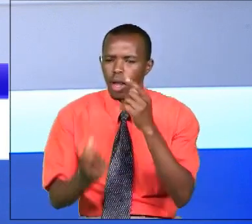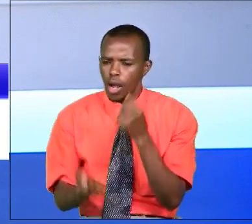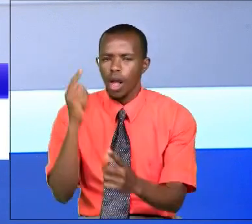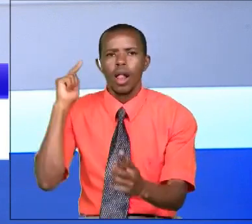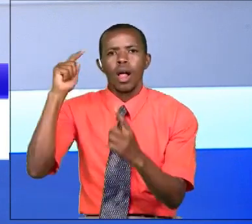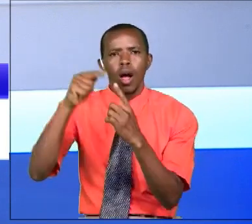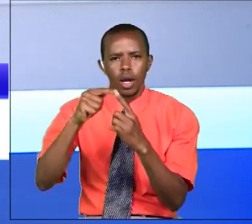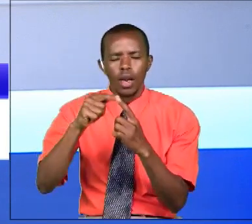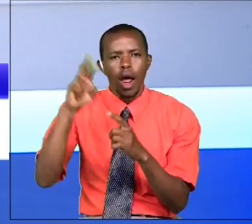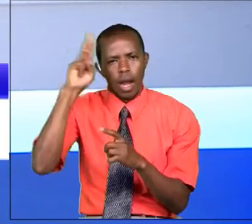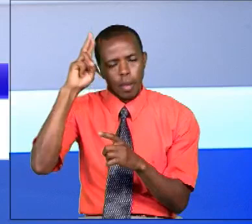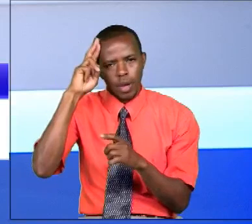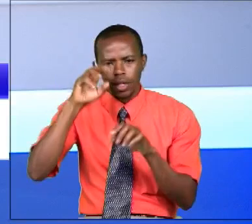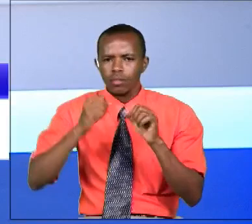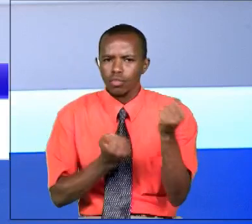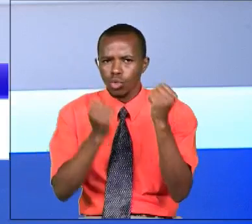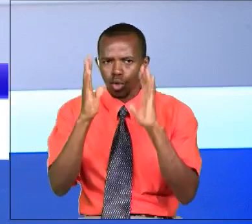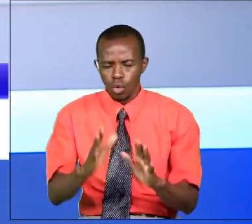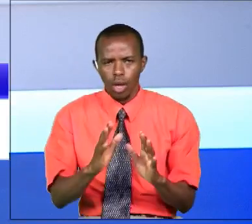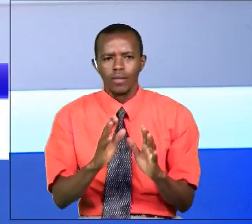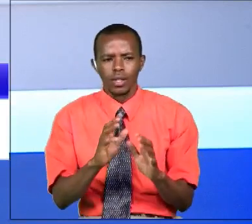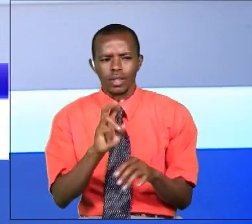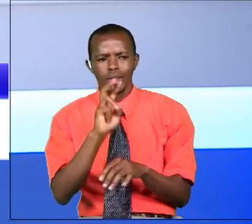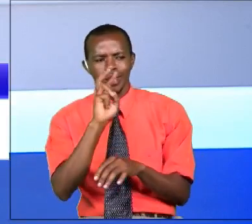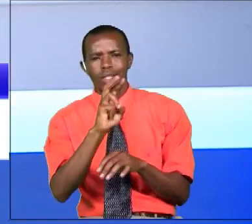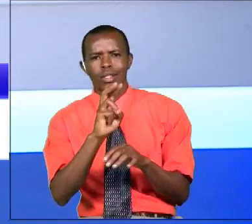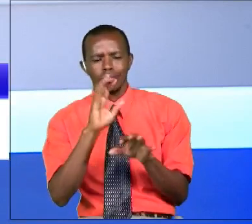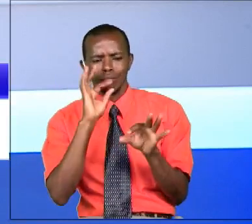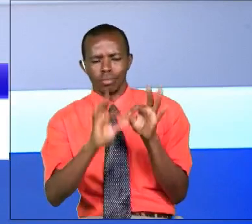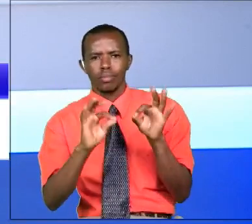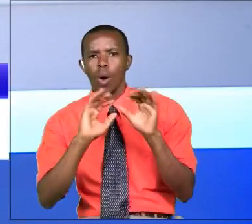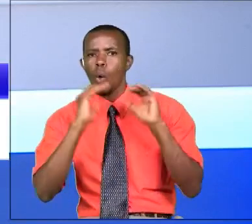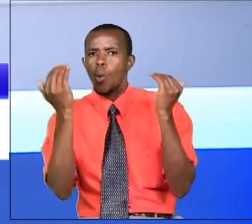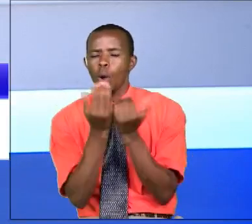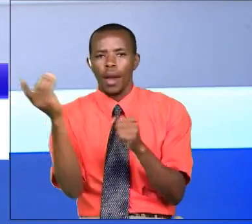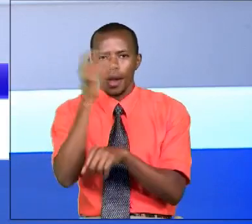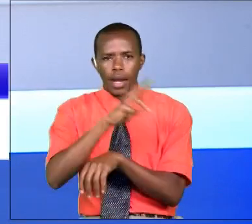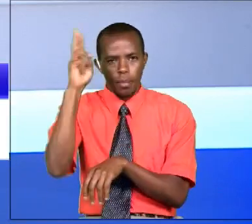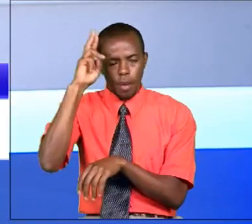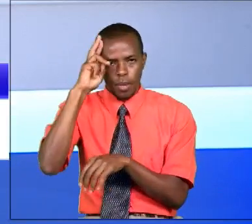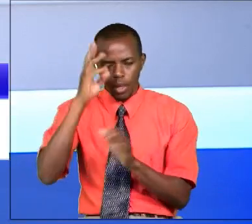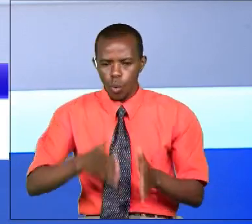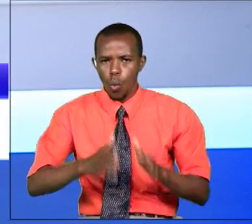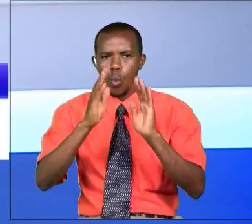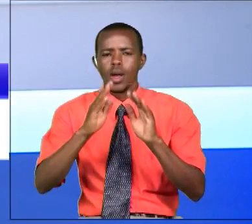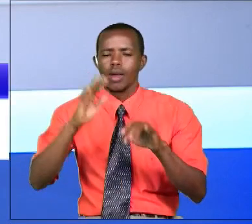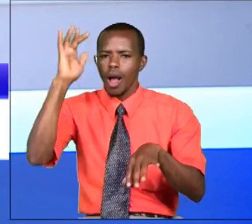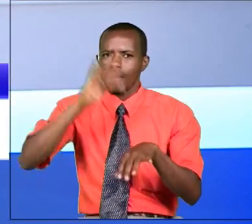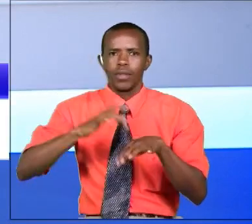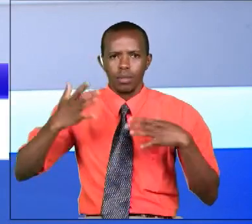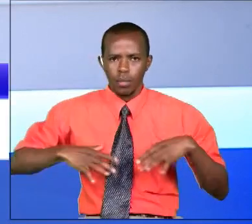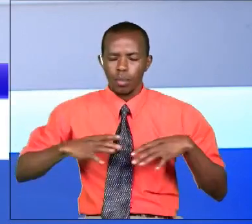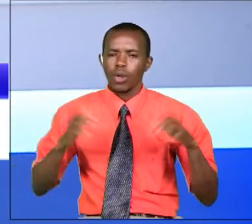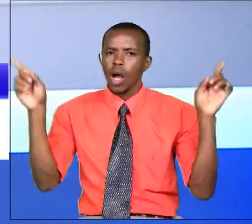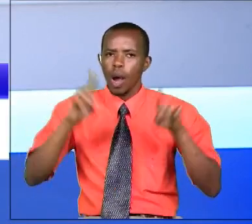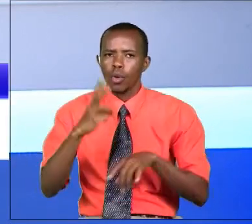aim of reminding motorists to keep tabs on watching their speed ahead of World Day of Remembrance for Road Traffic Victims that is set to happen